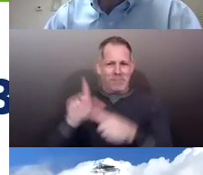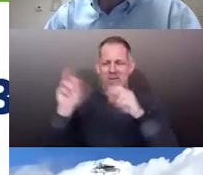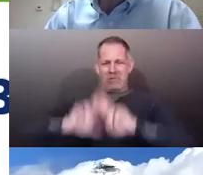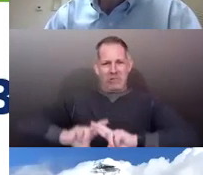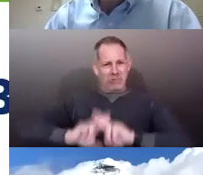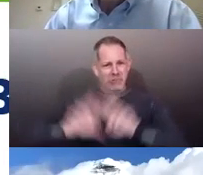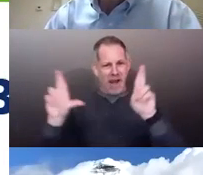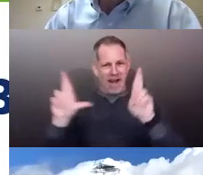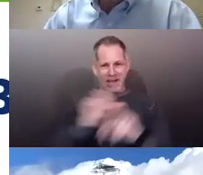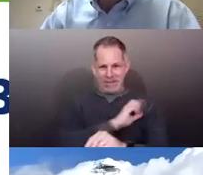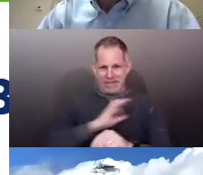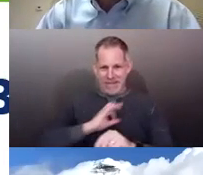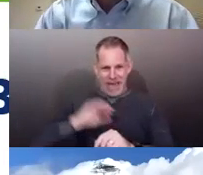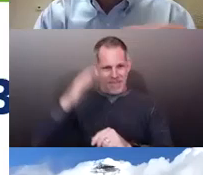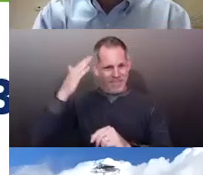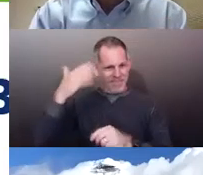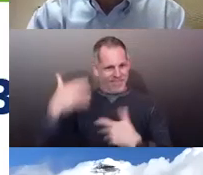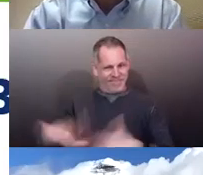support.